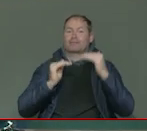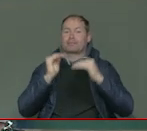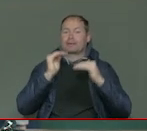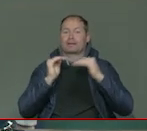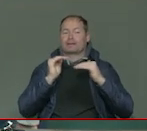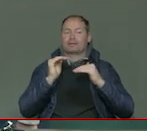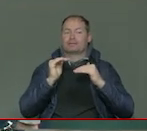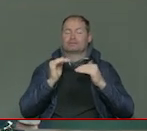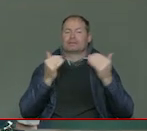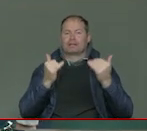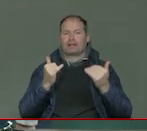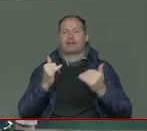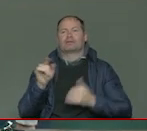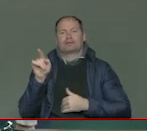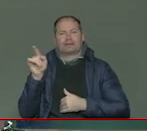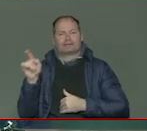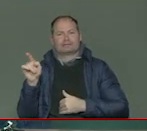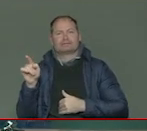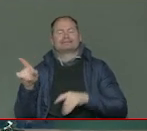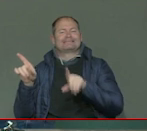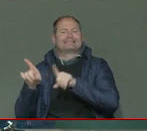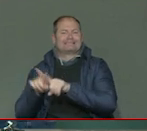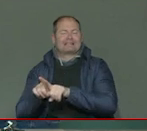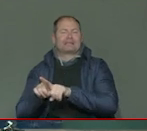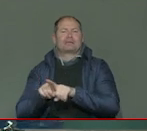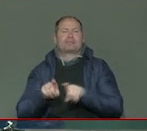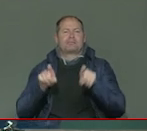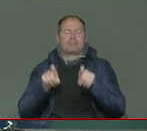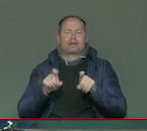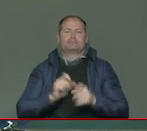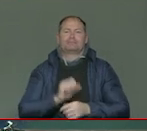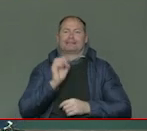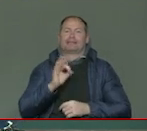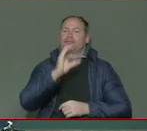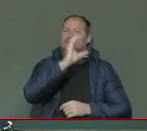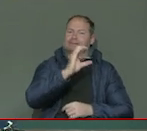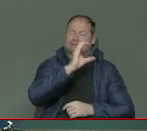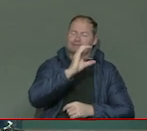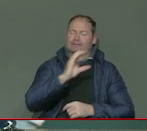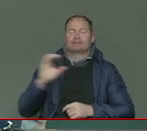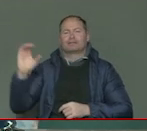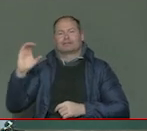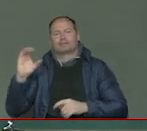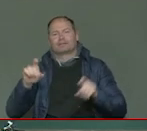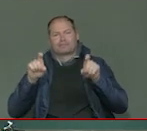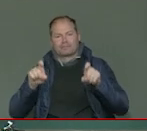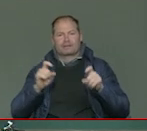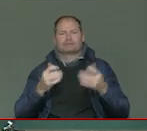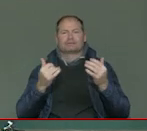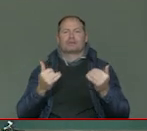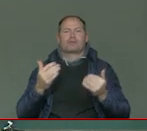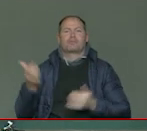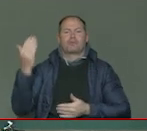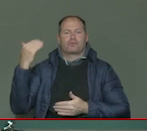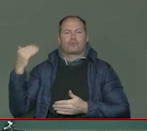it would also be on the debit side. All right? If it was a credit. So now they give you the previous month. So they want you to calculate